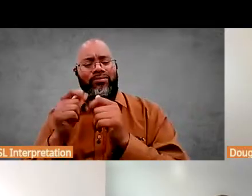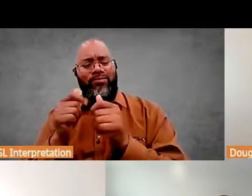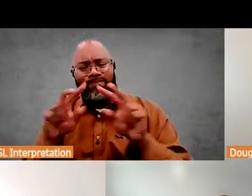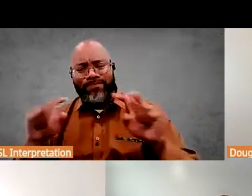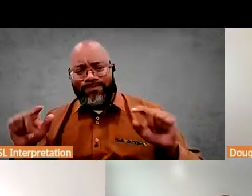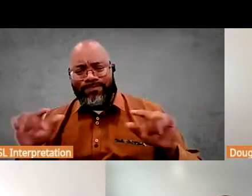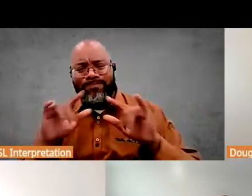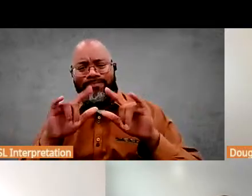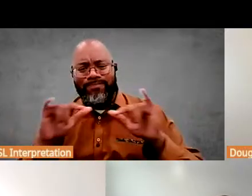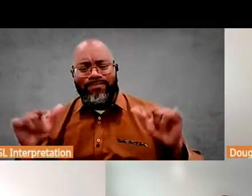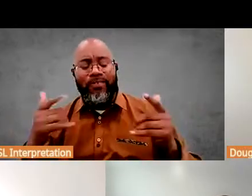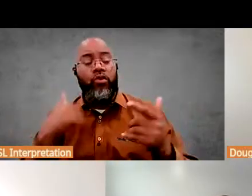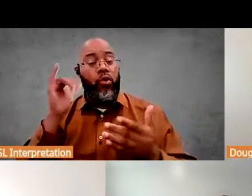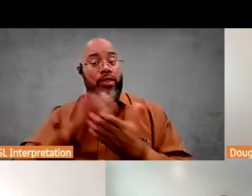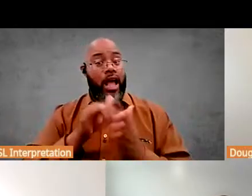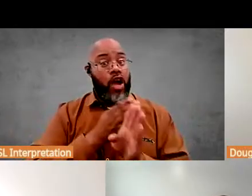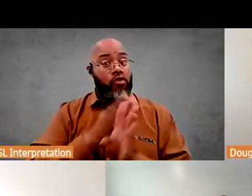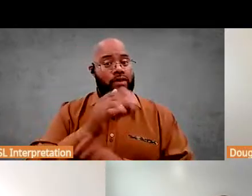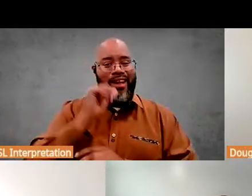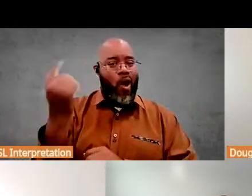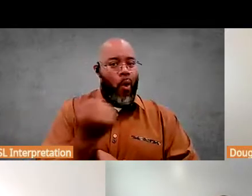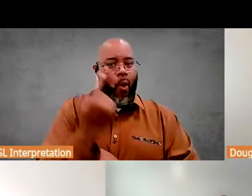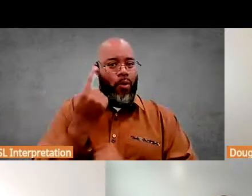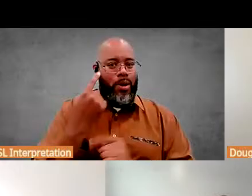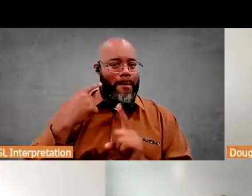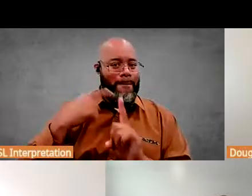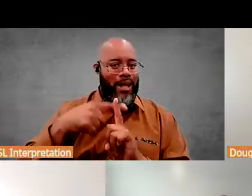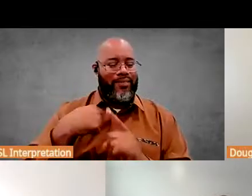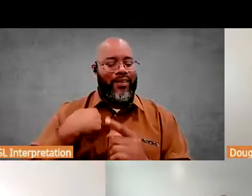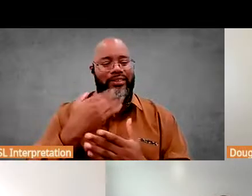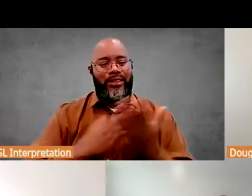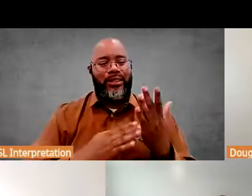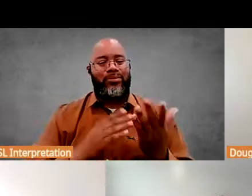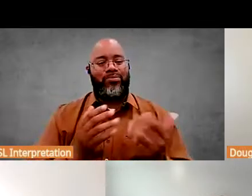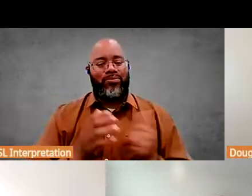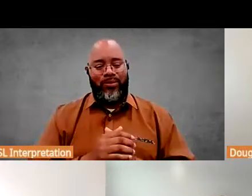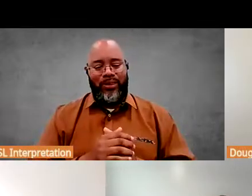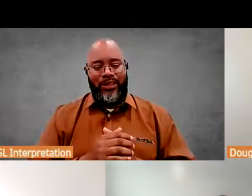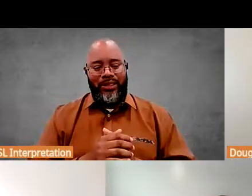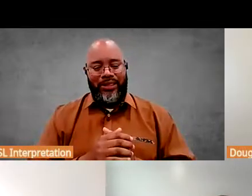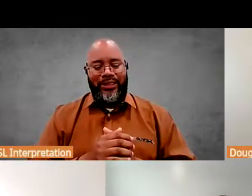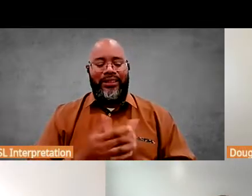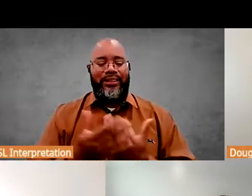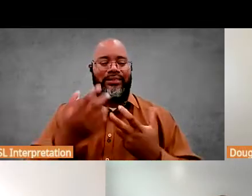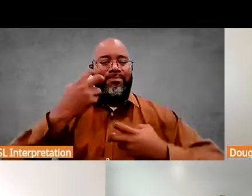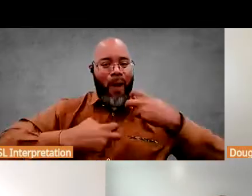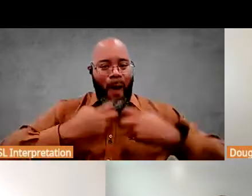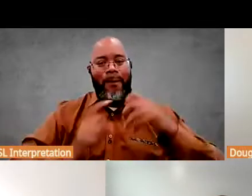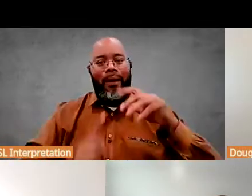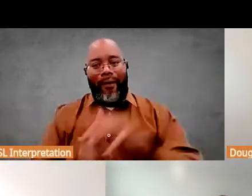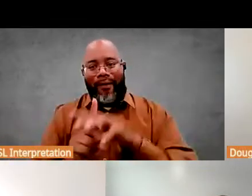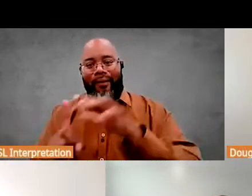know that careers are not always positive. We've had some some bumps and whatnot. So